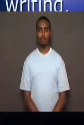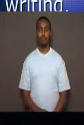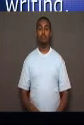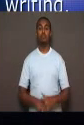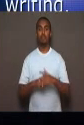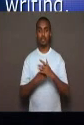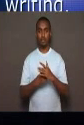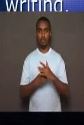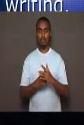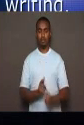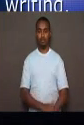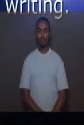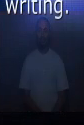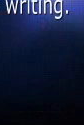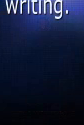Begin.